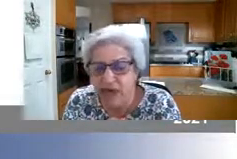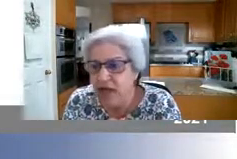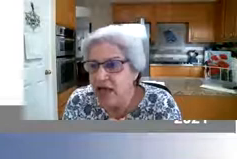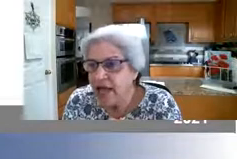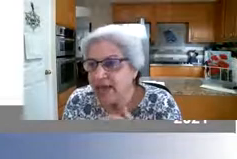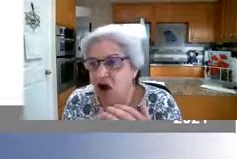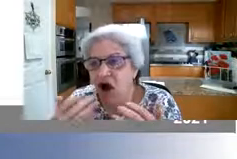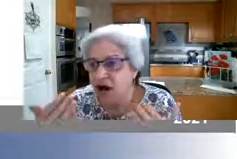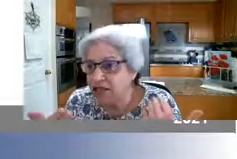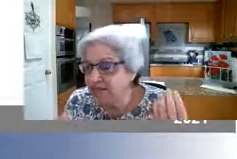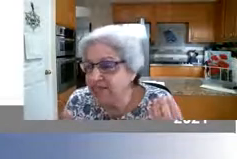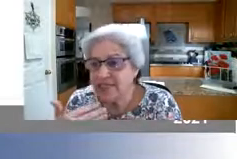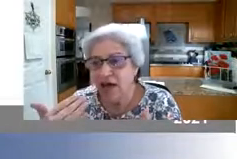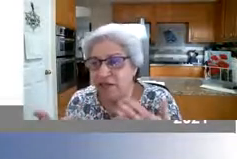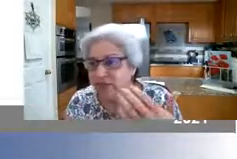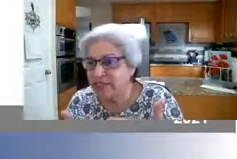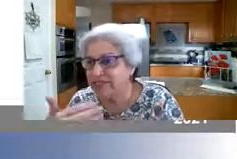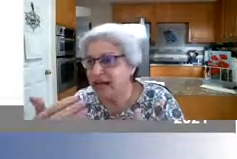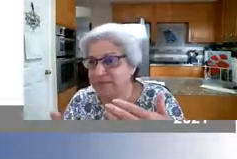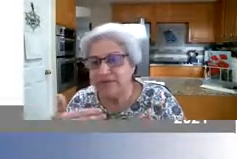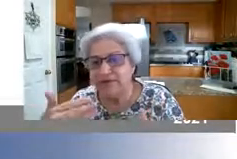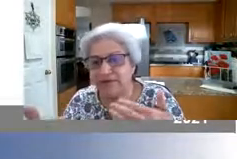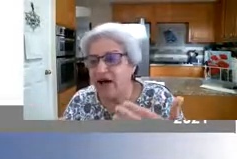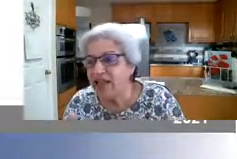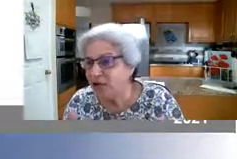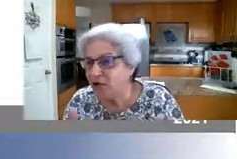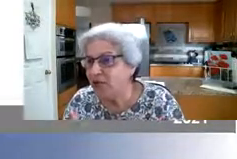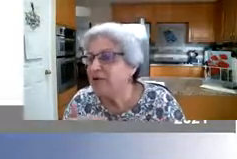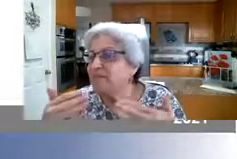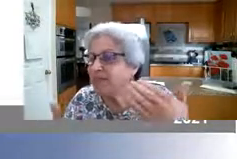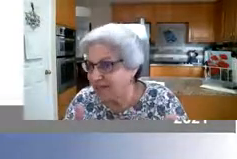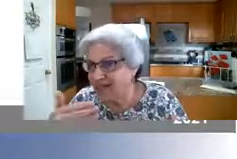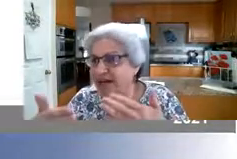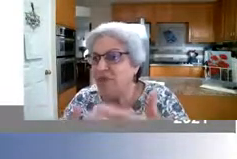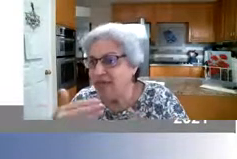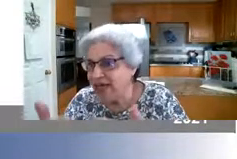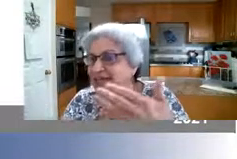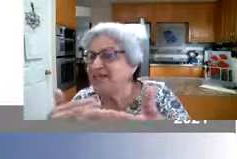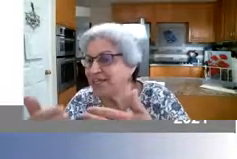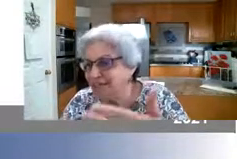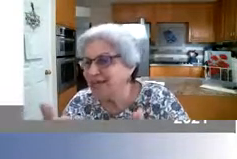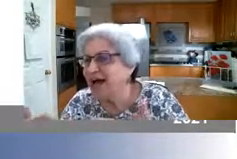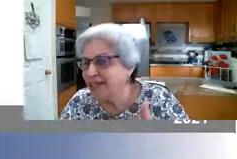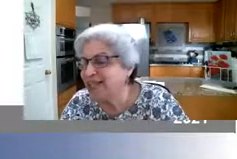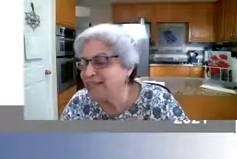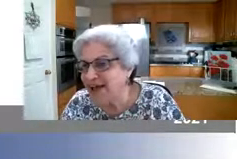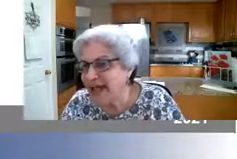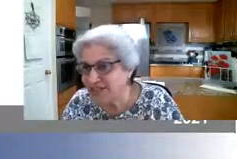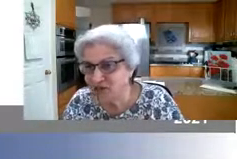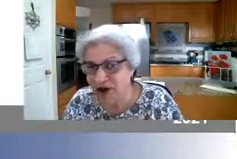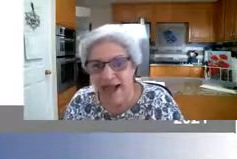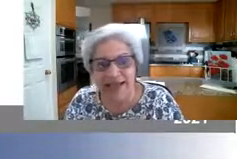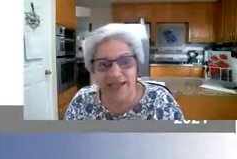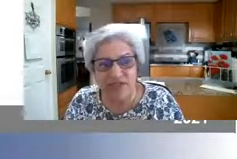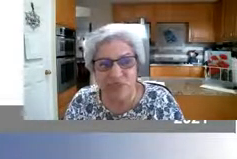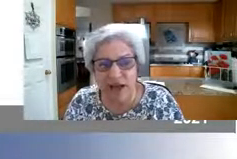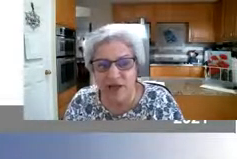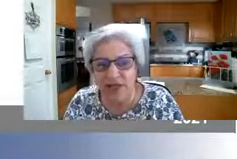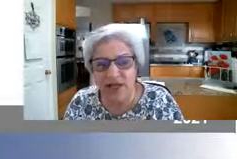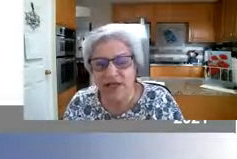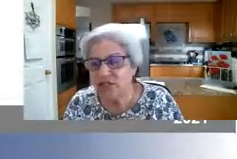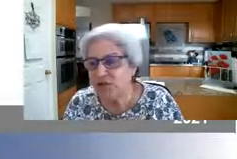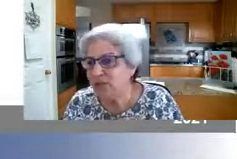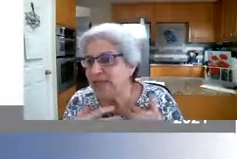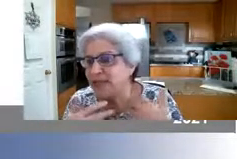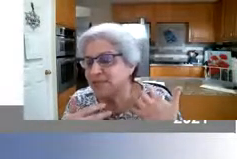month. And all of these other steps that follow are then on this fast track as